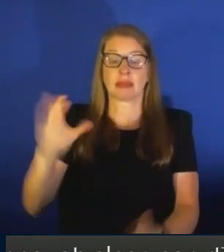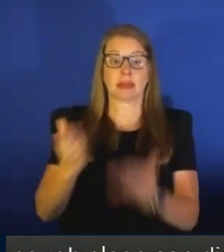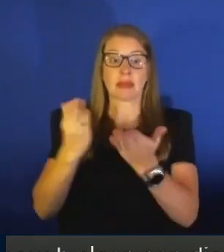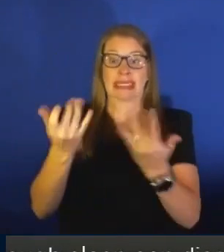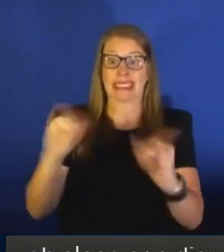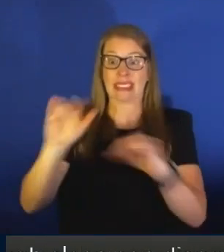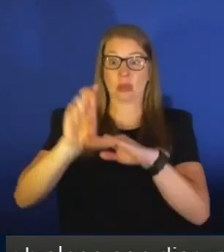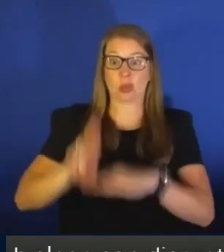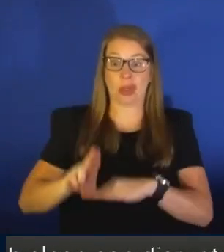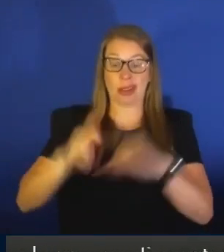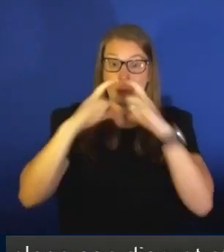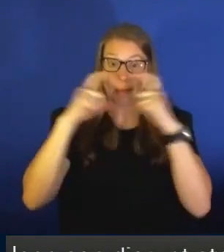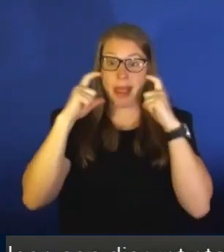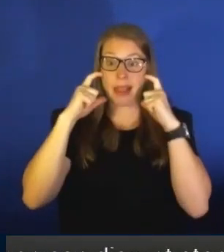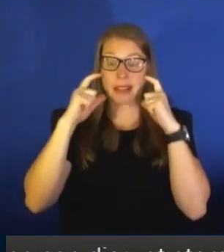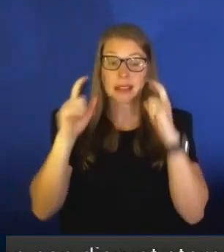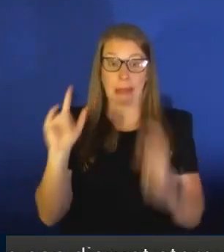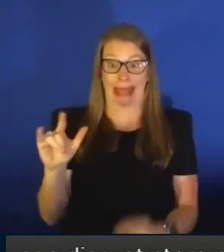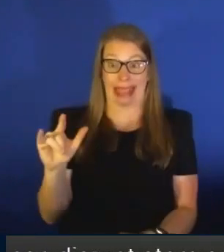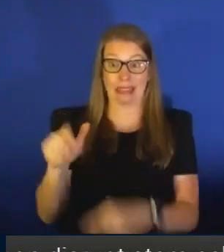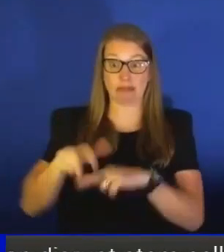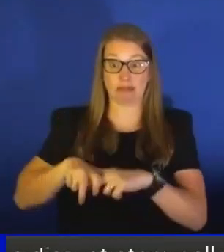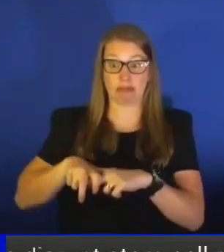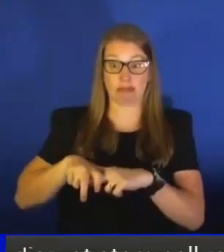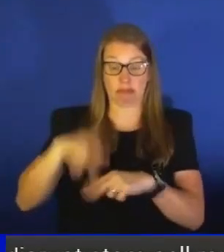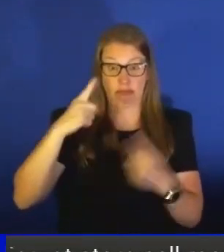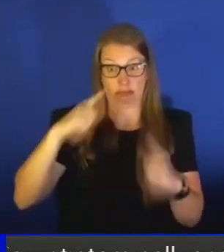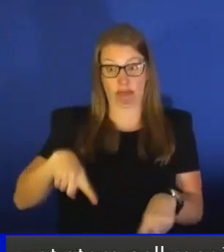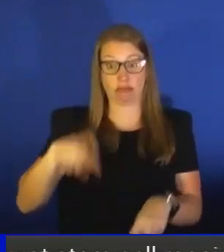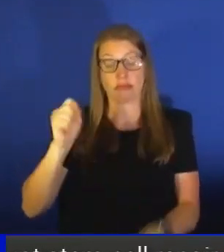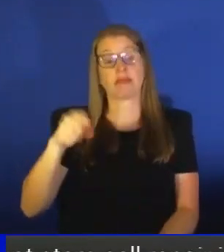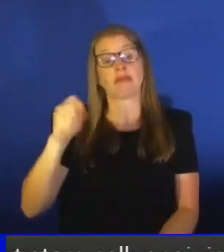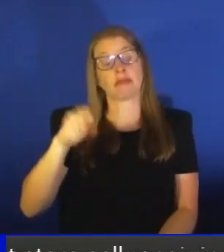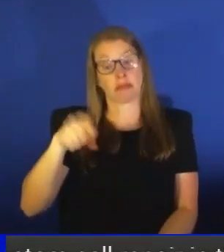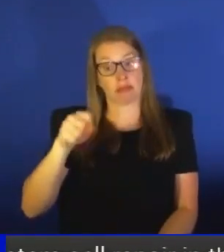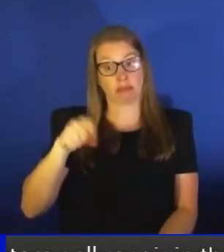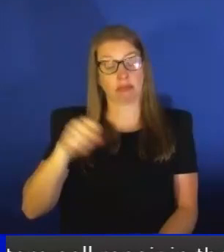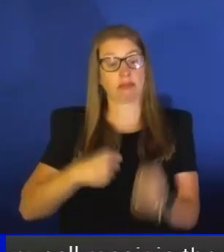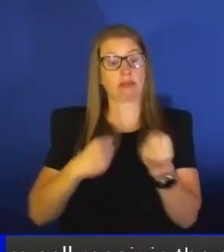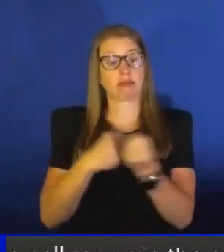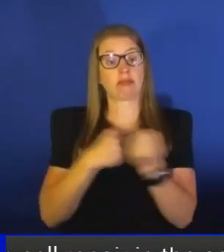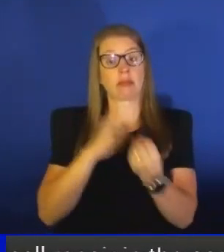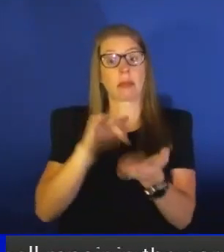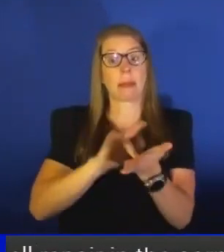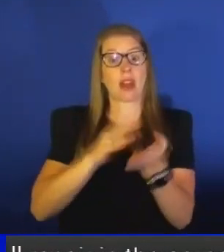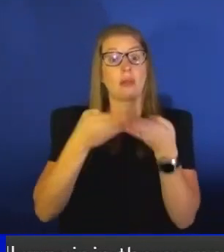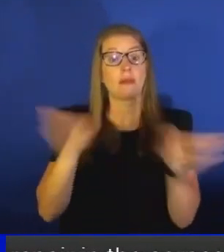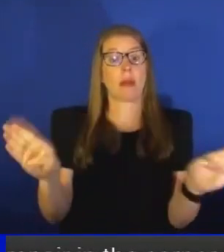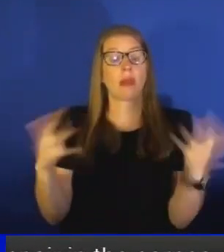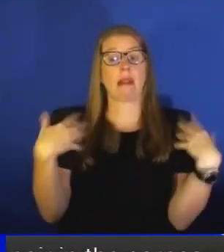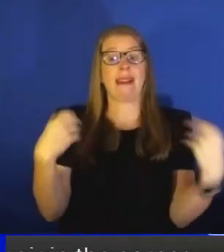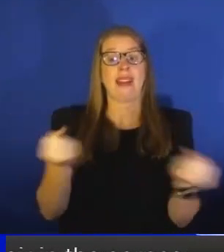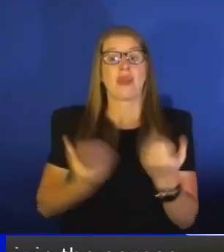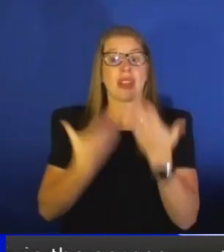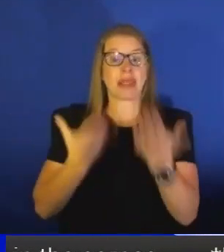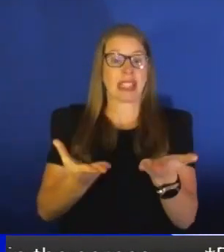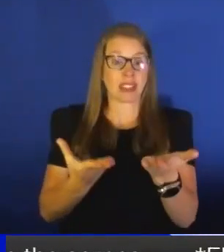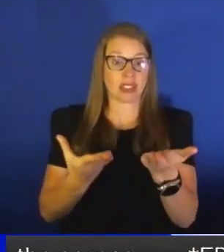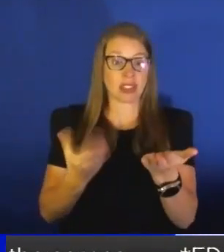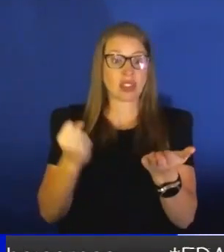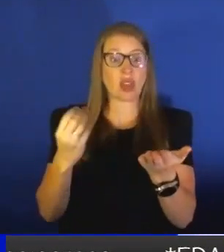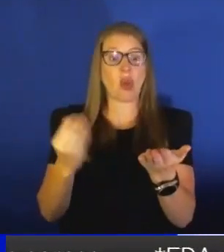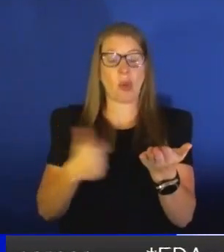on a plane. You agree? Yeah, absolutely I do. That's a medical public health recommendation. And so I